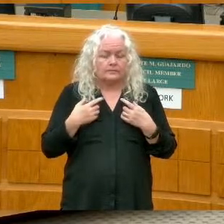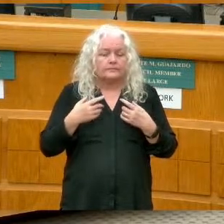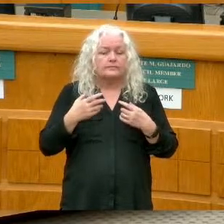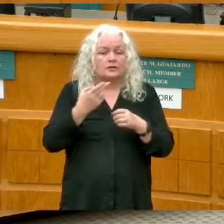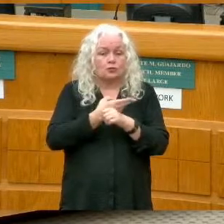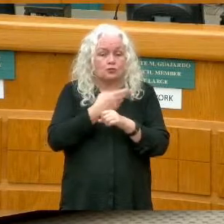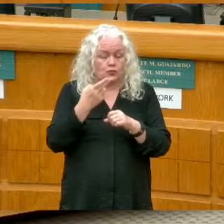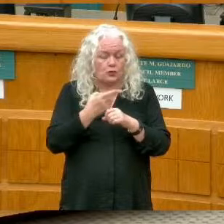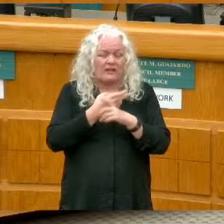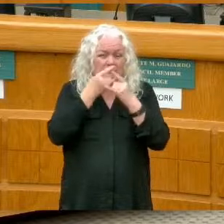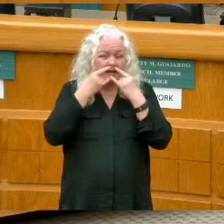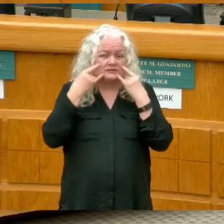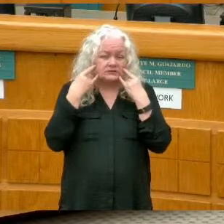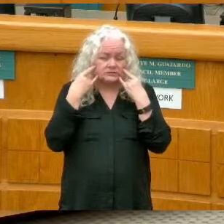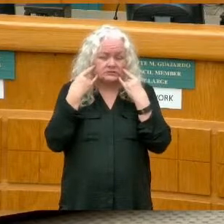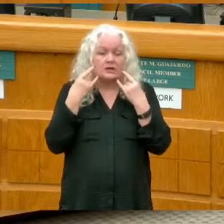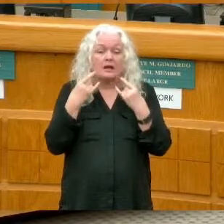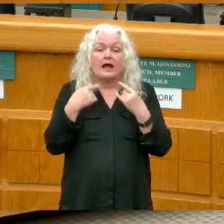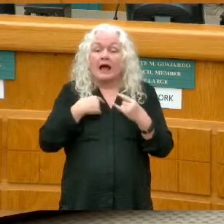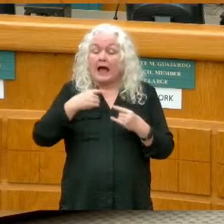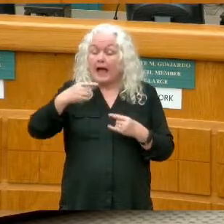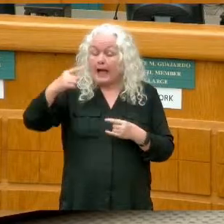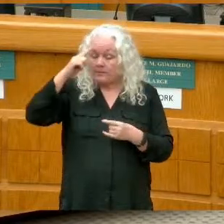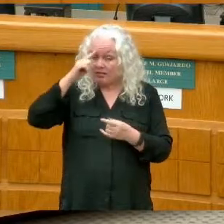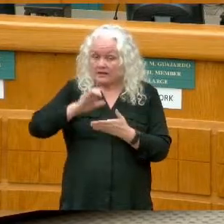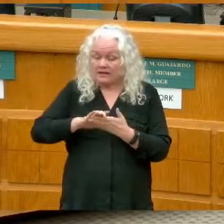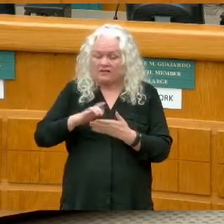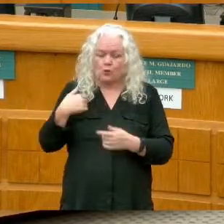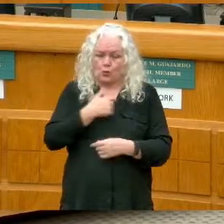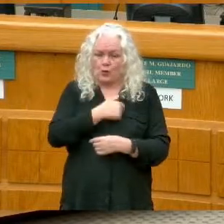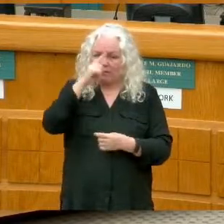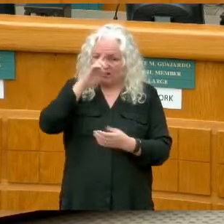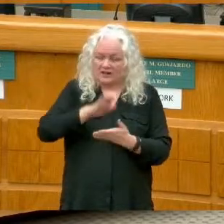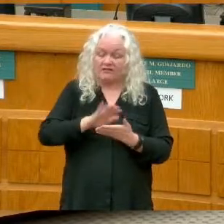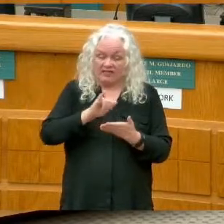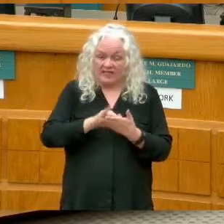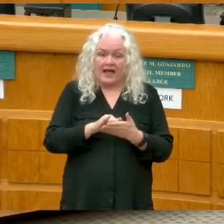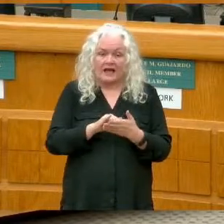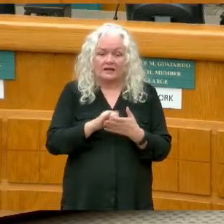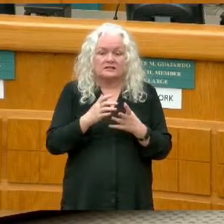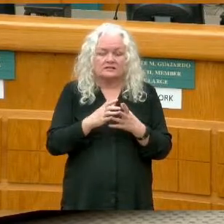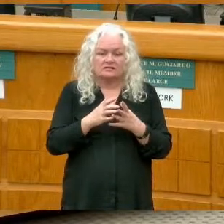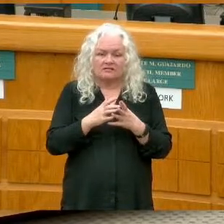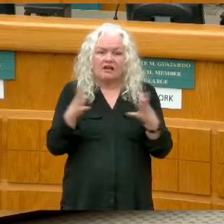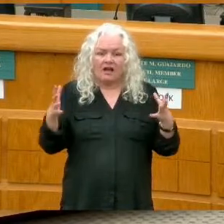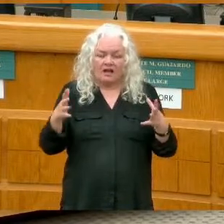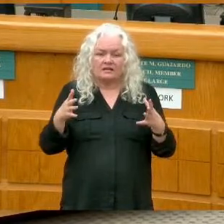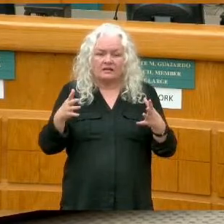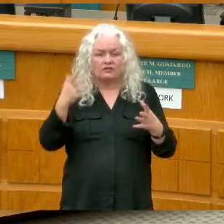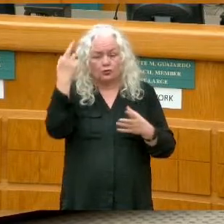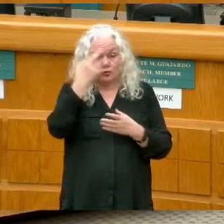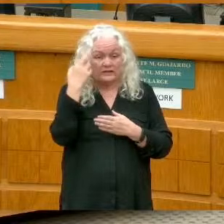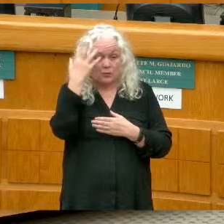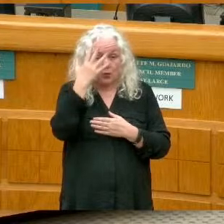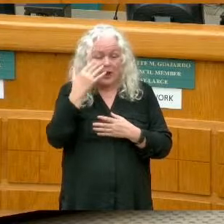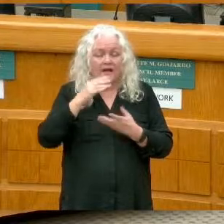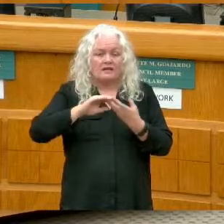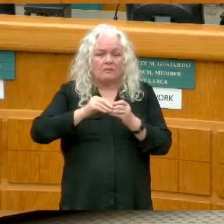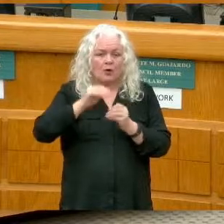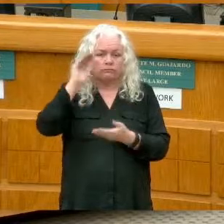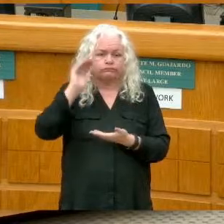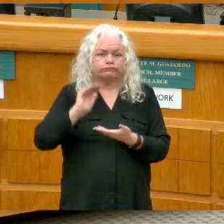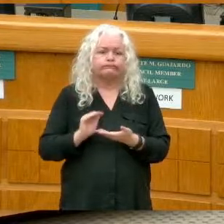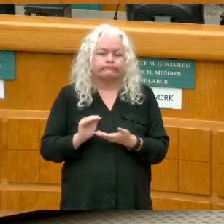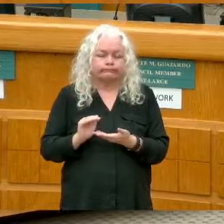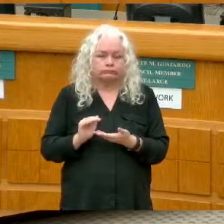wearing face masks, and we believe that has a lot to do with the numbers coming down.